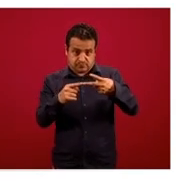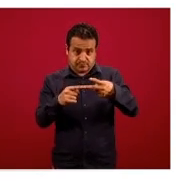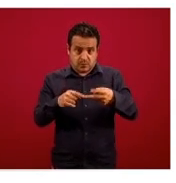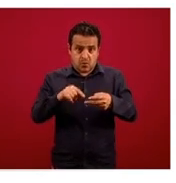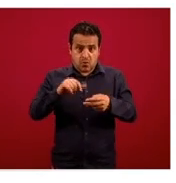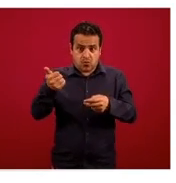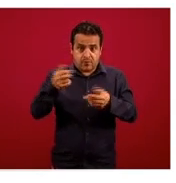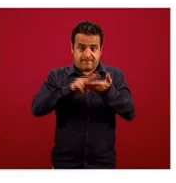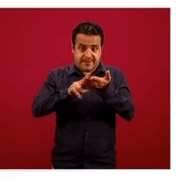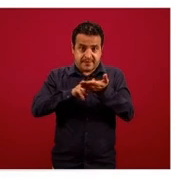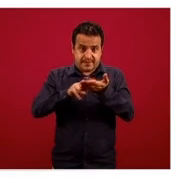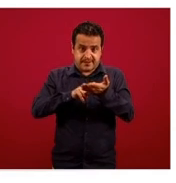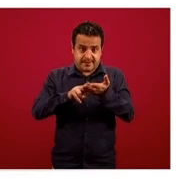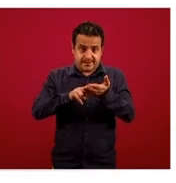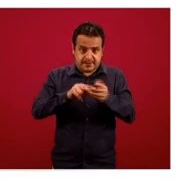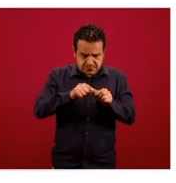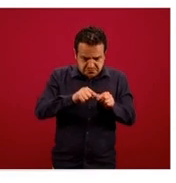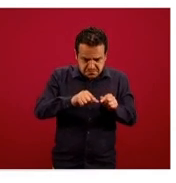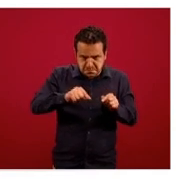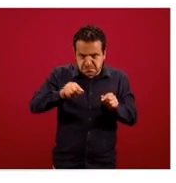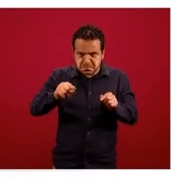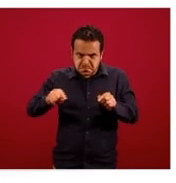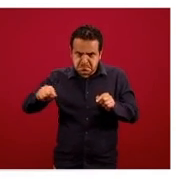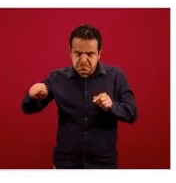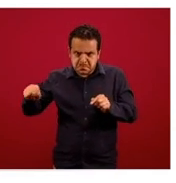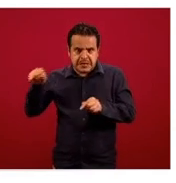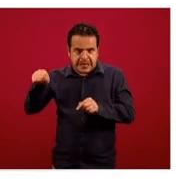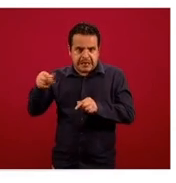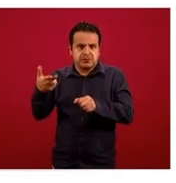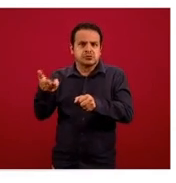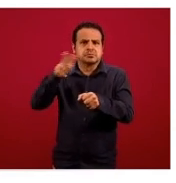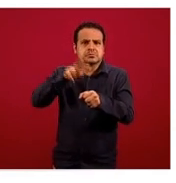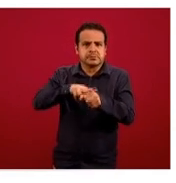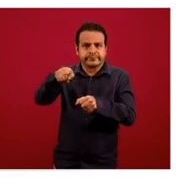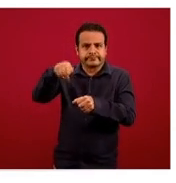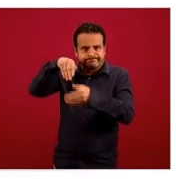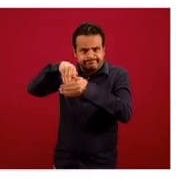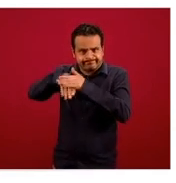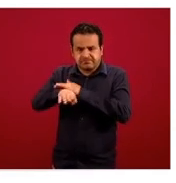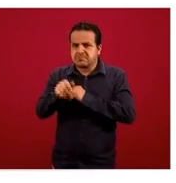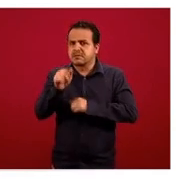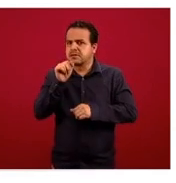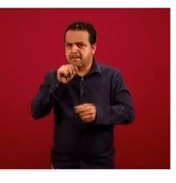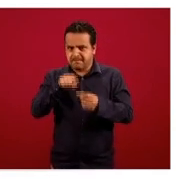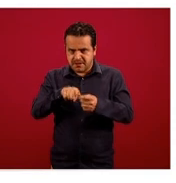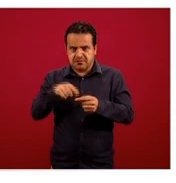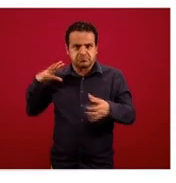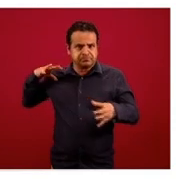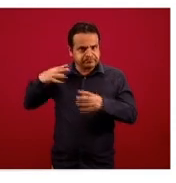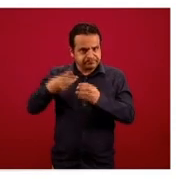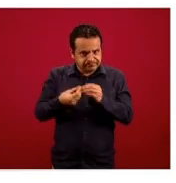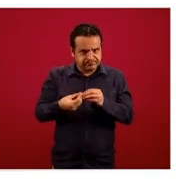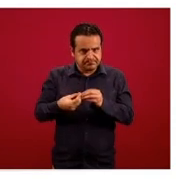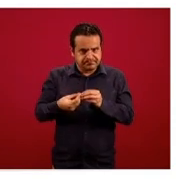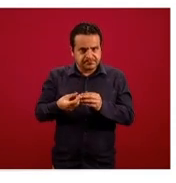the highest numbers and the one that is more pronounced. The second curve,